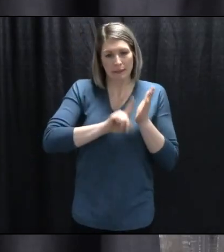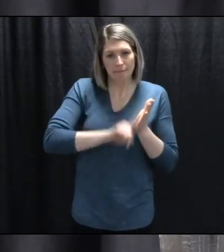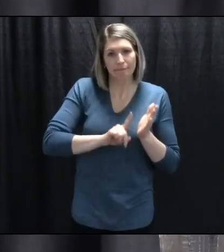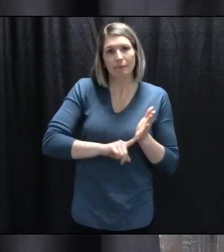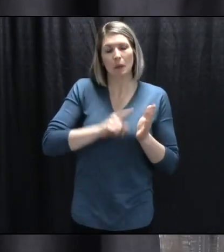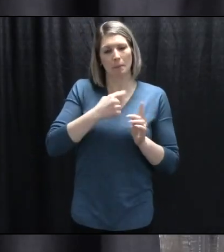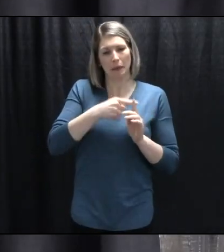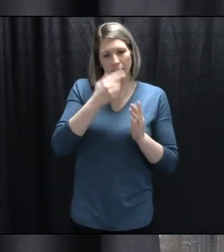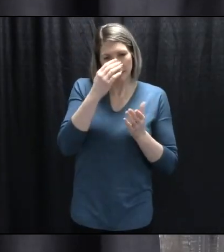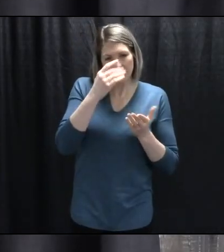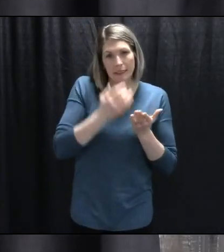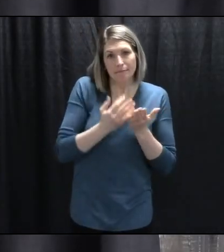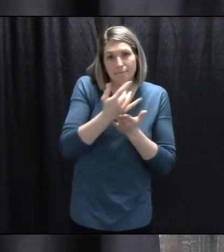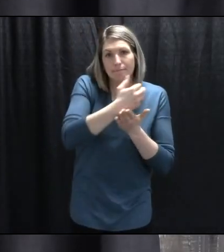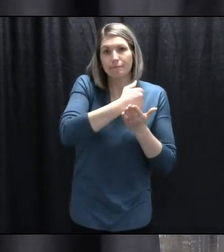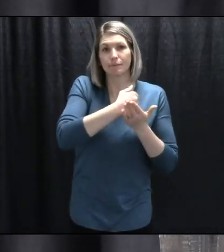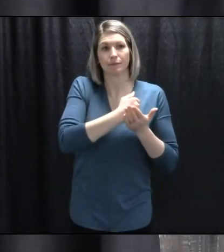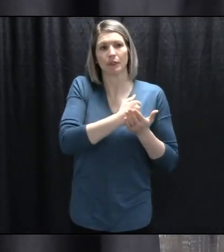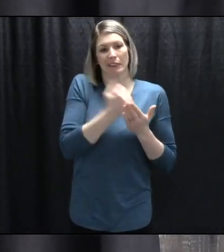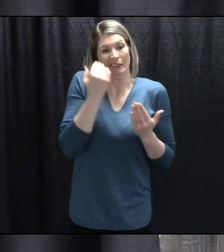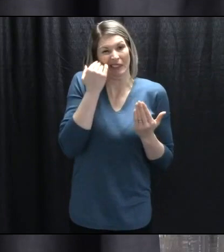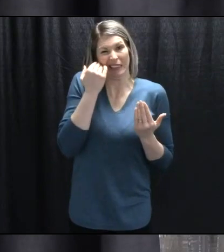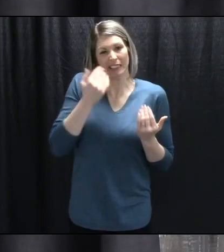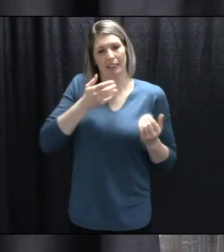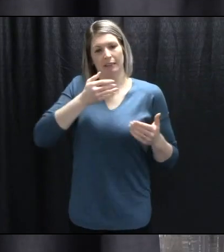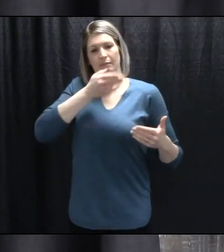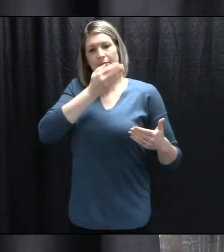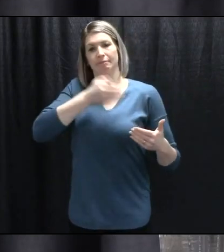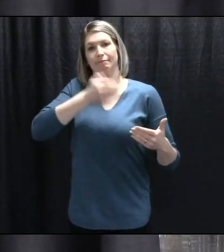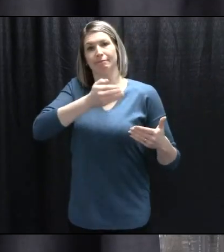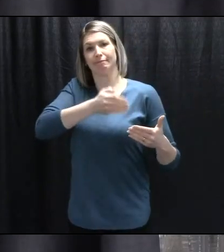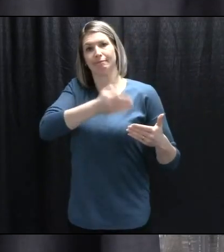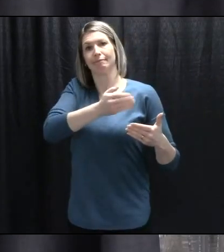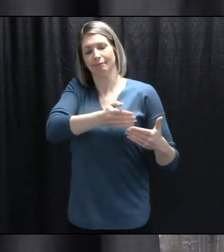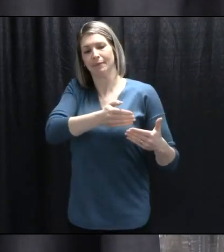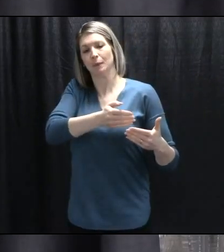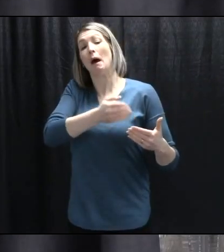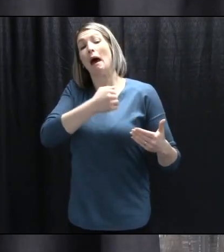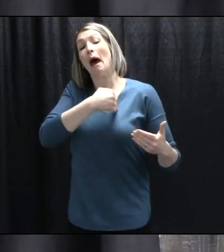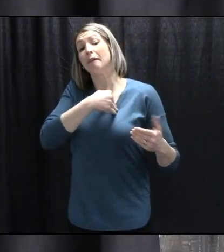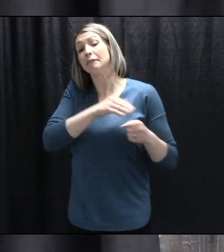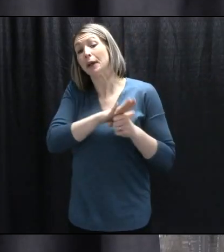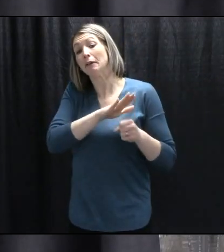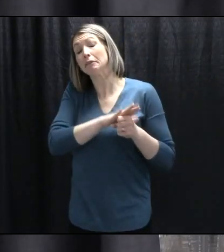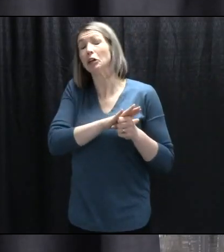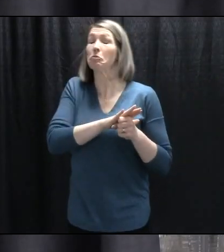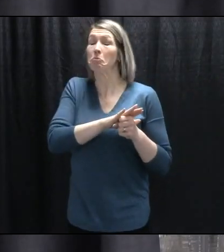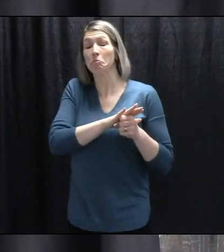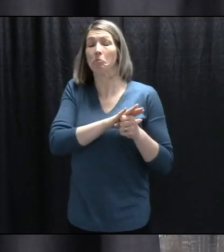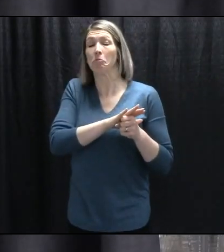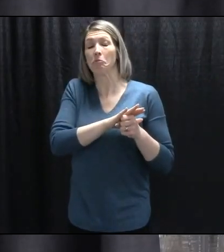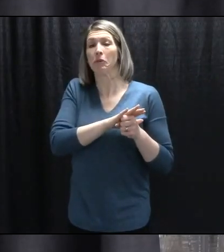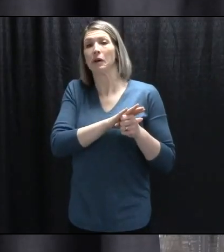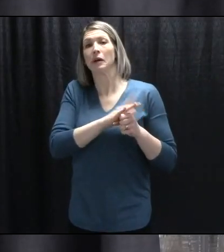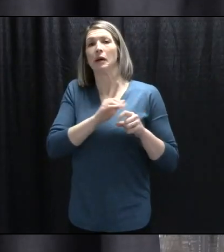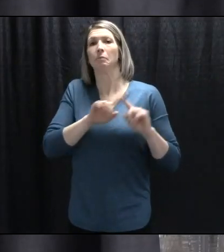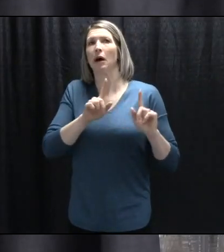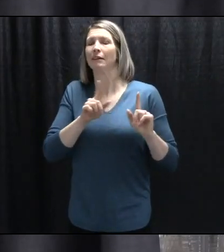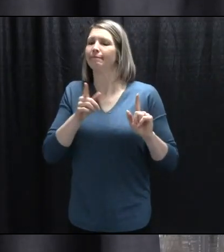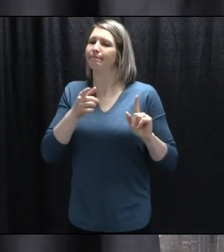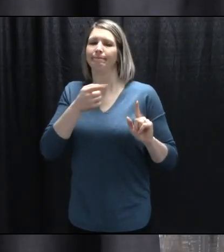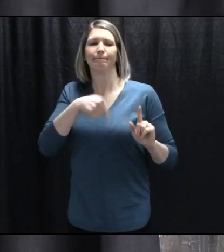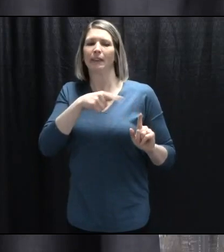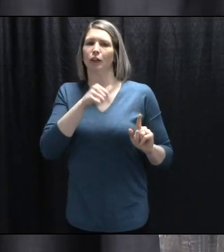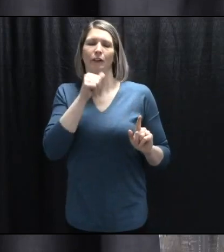pattern had unfolded until very recently, whilst you can run these scenarios, the epidemiologists were really